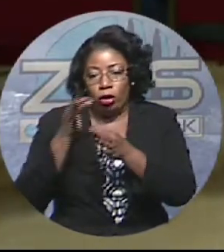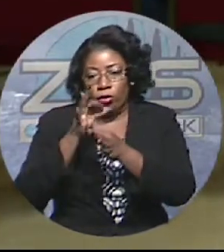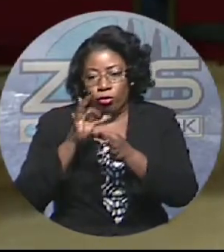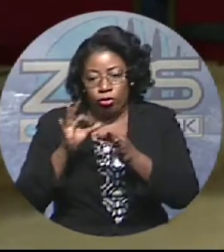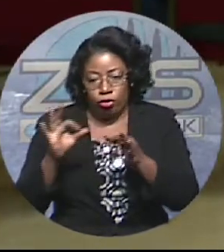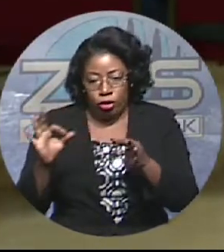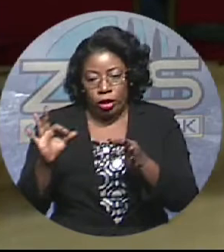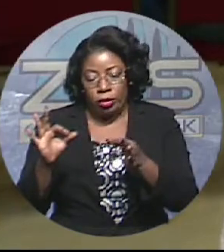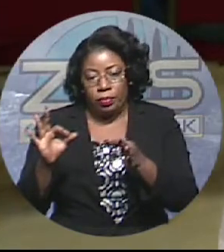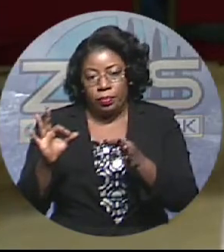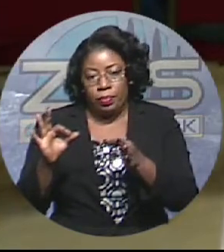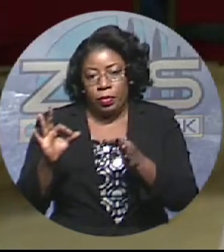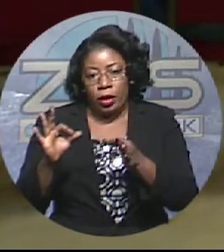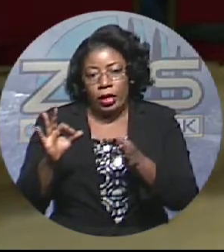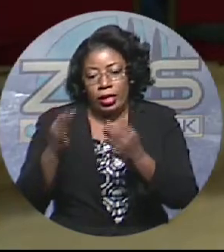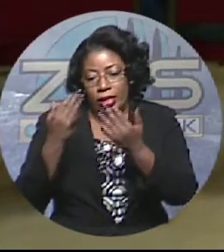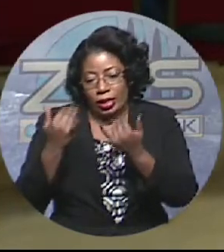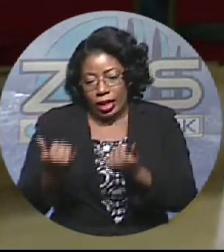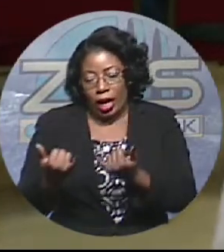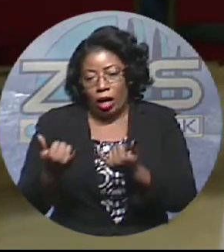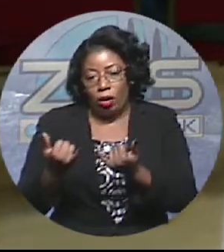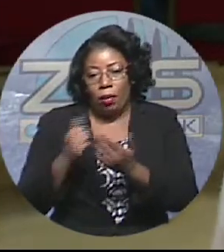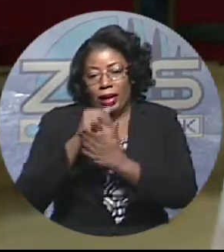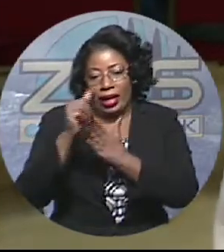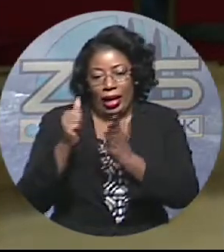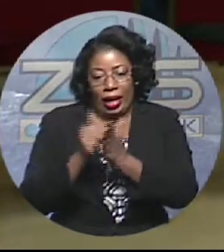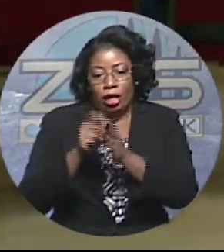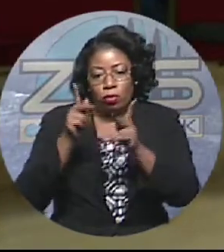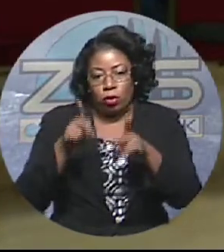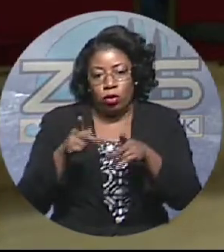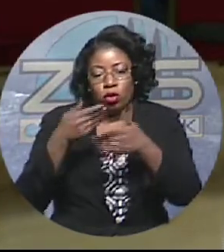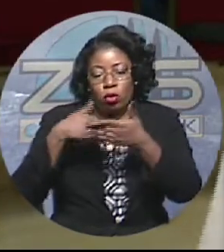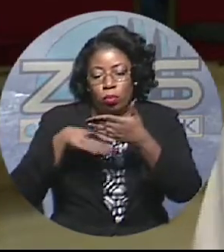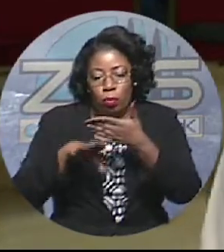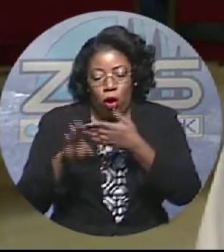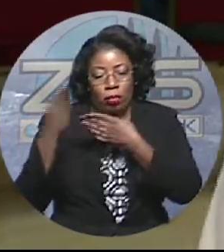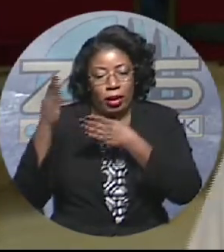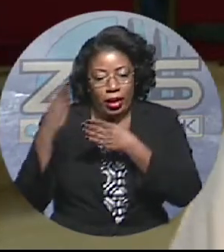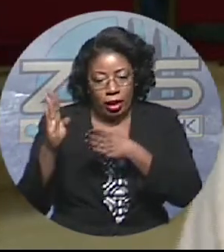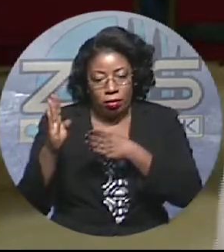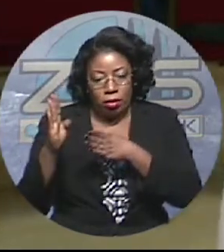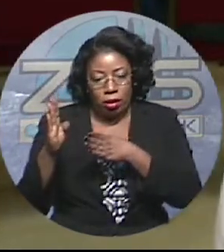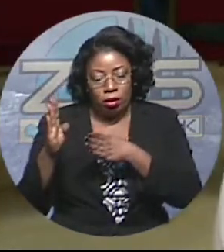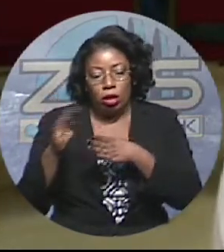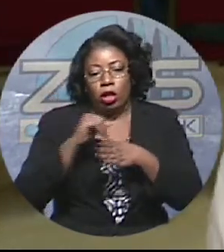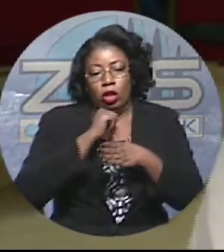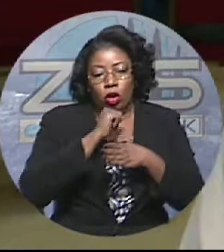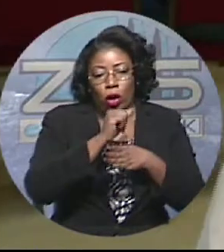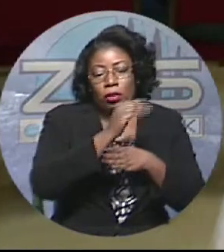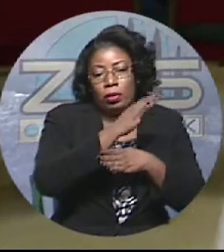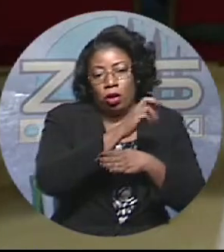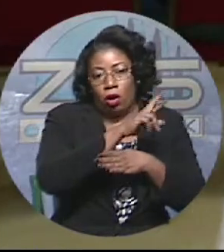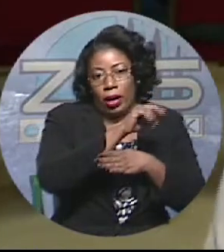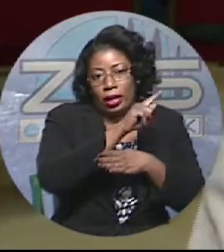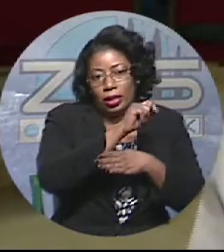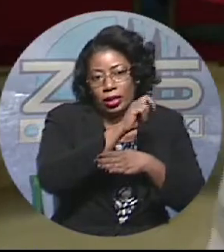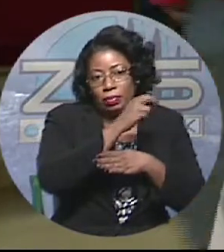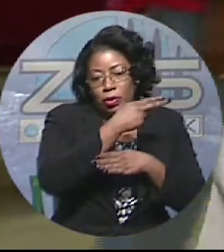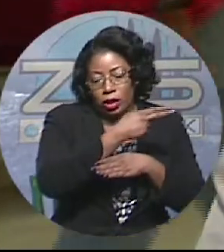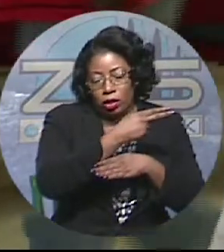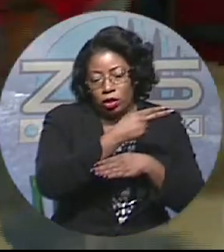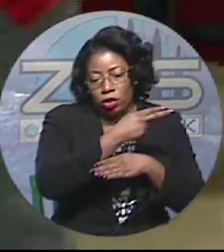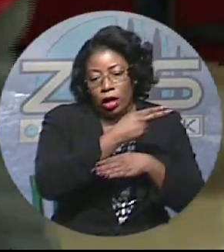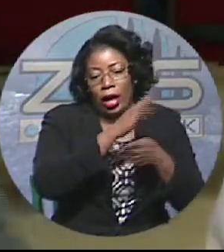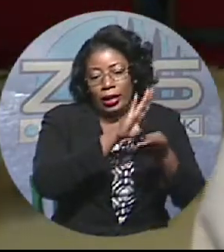which means that there are now come of age persons who have been born Bahamian, not born British and became Bahamian. There are persons who have been